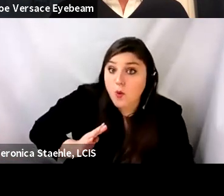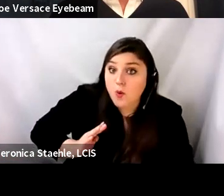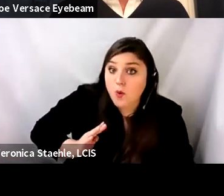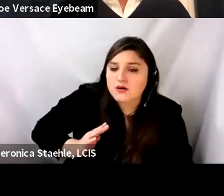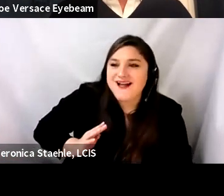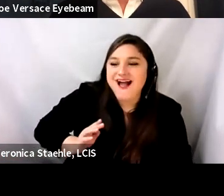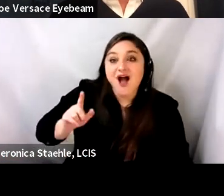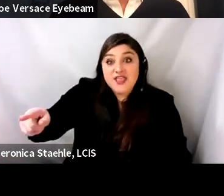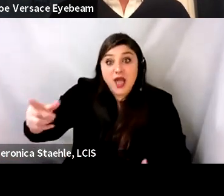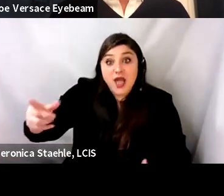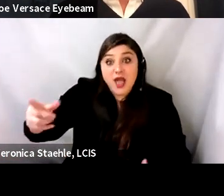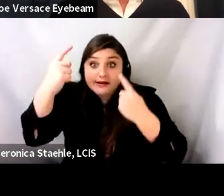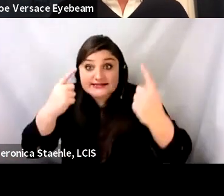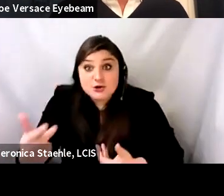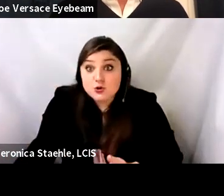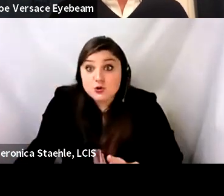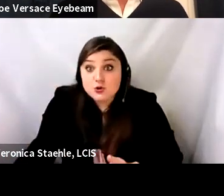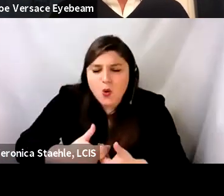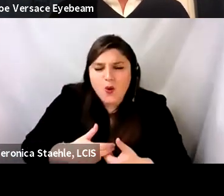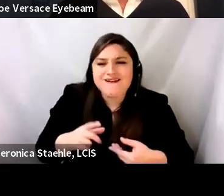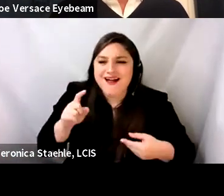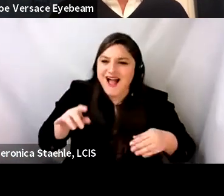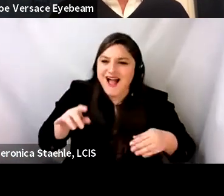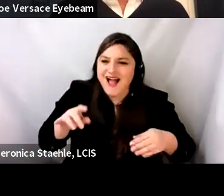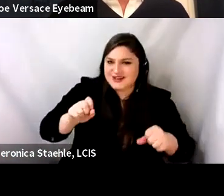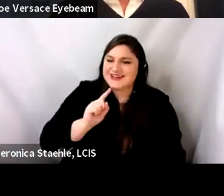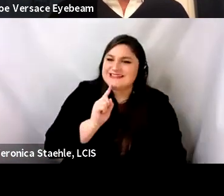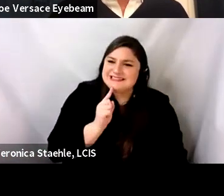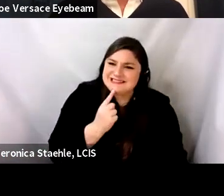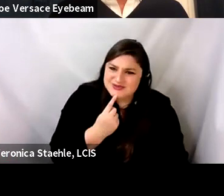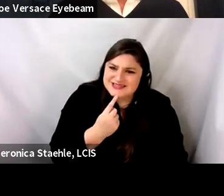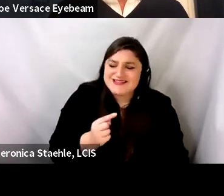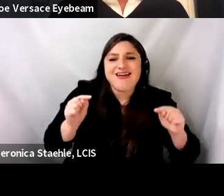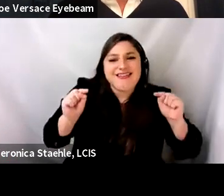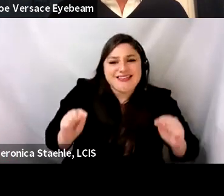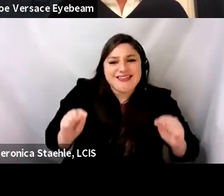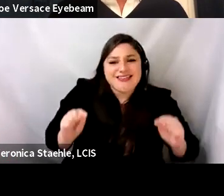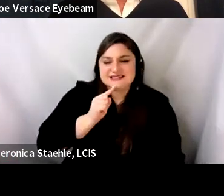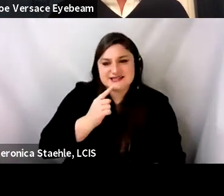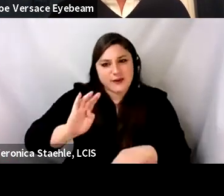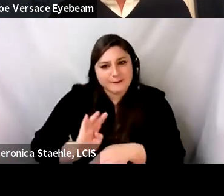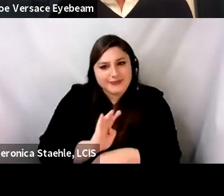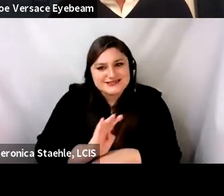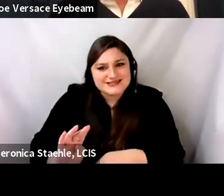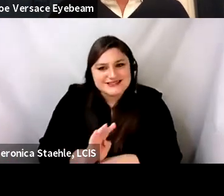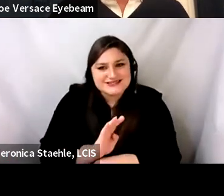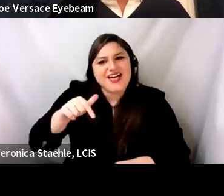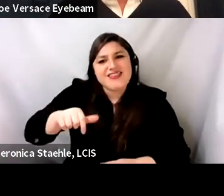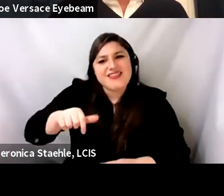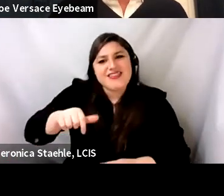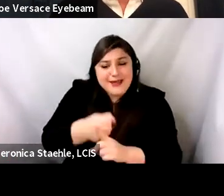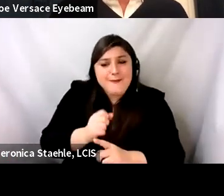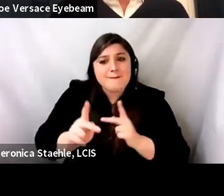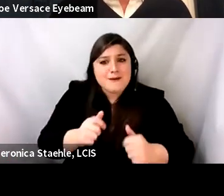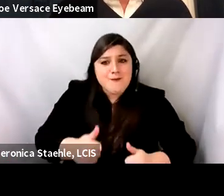isn't for play, this is a real serious business, and people's lives livelihoods and health are